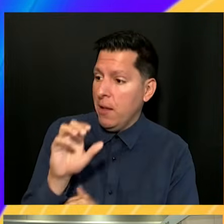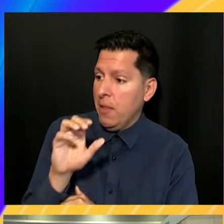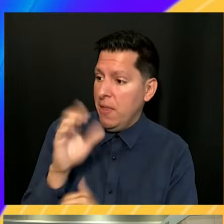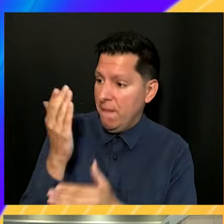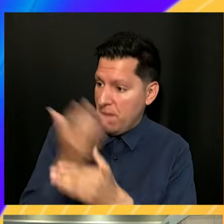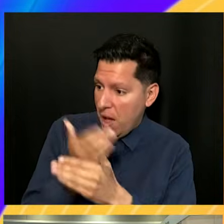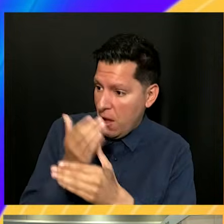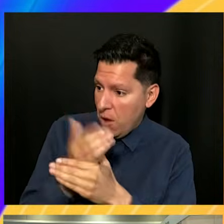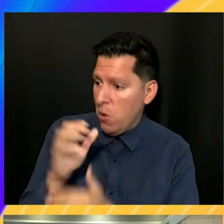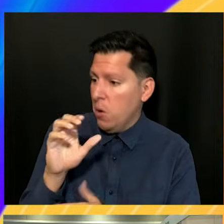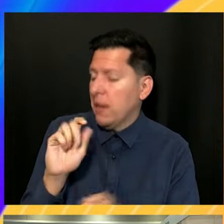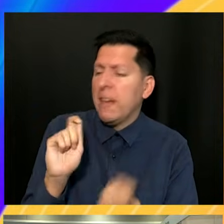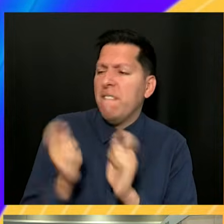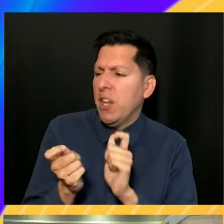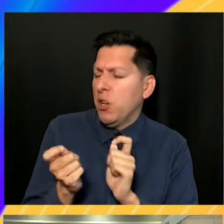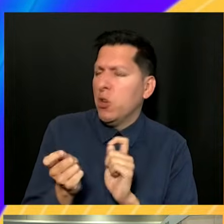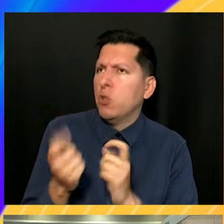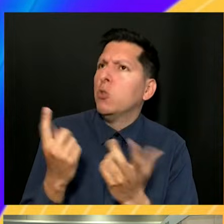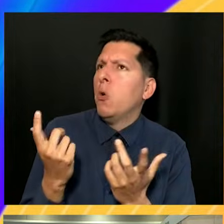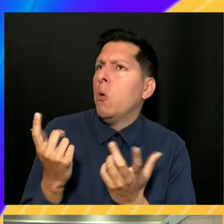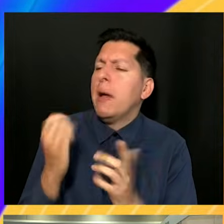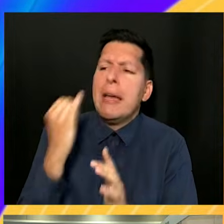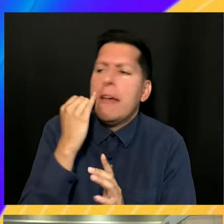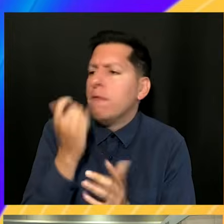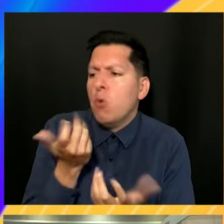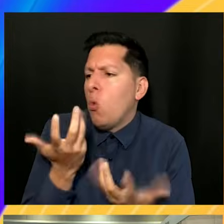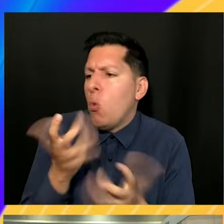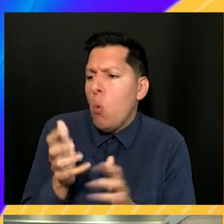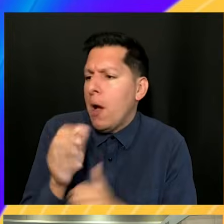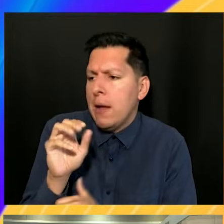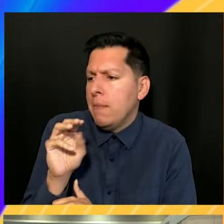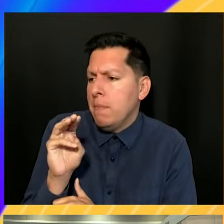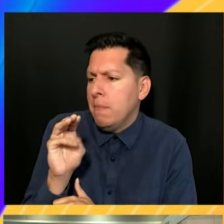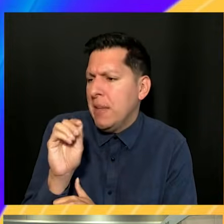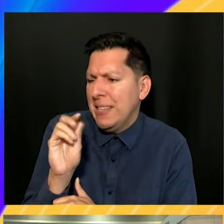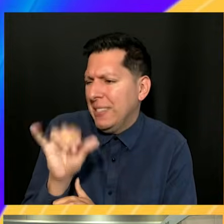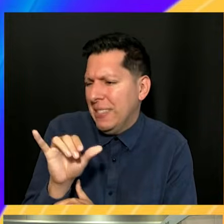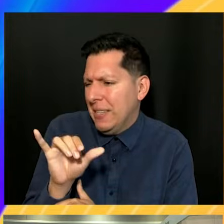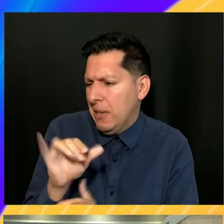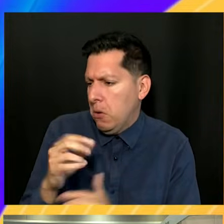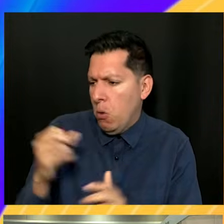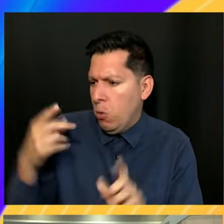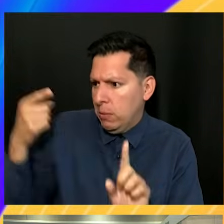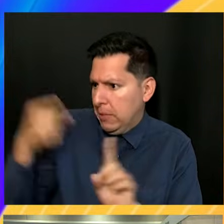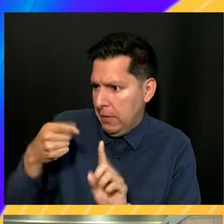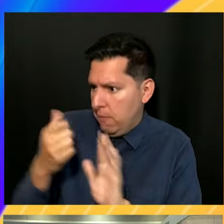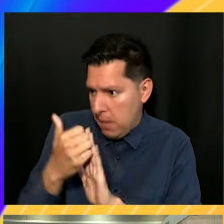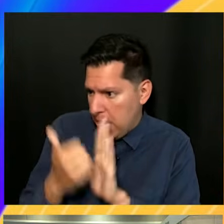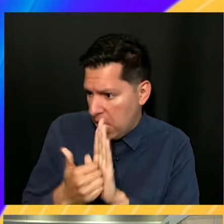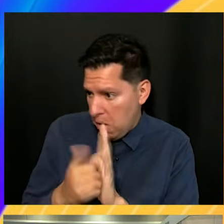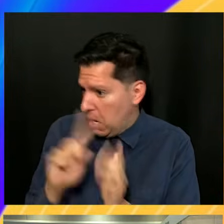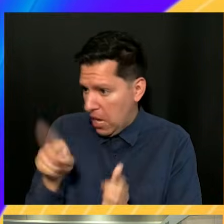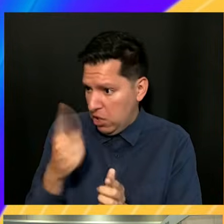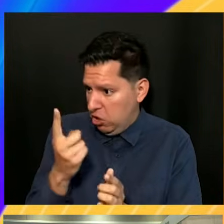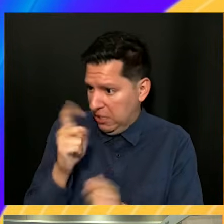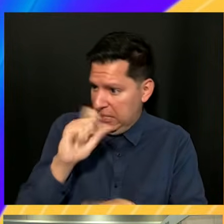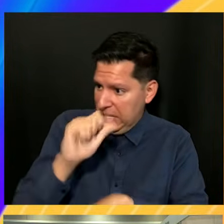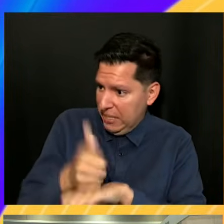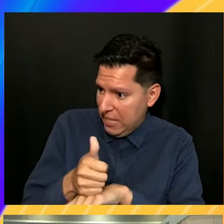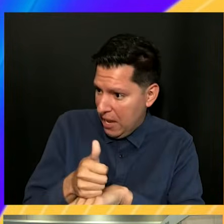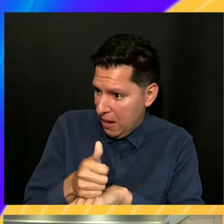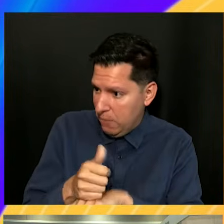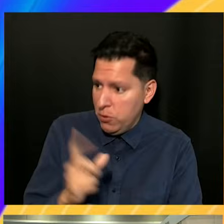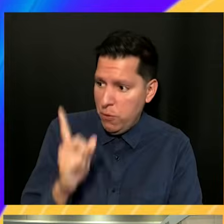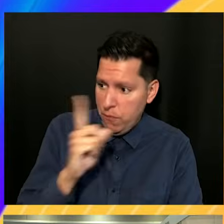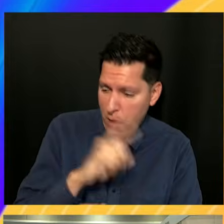for example, I don't want Macy within certain of my accounts. I just need to set it to false, and then Macy won't